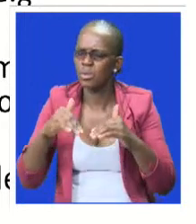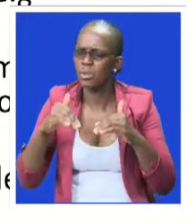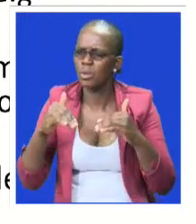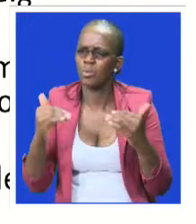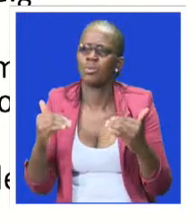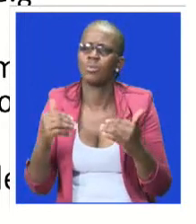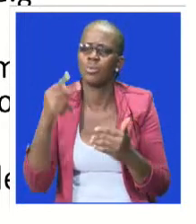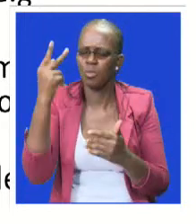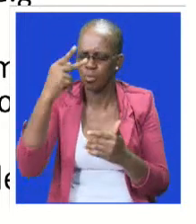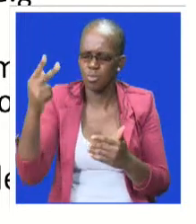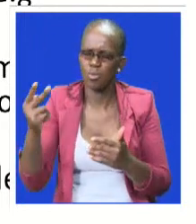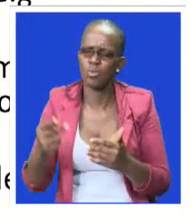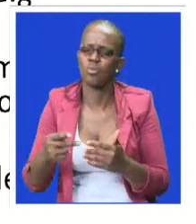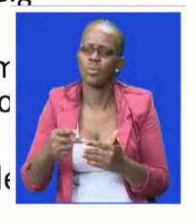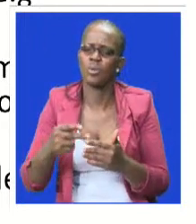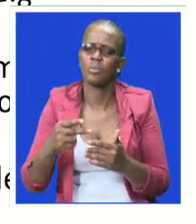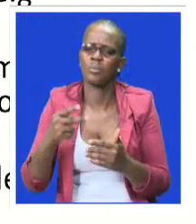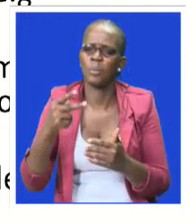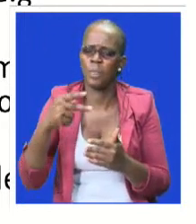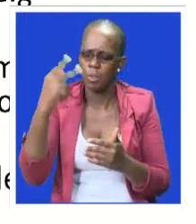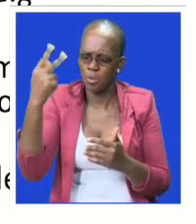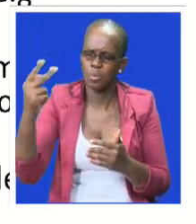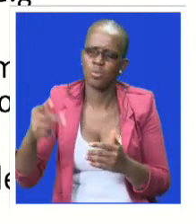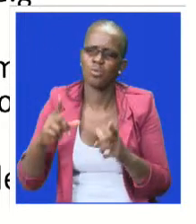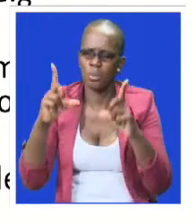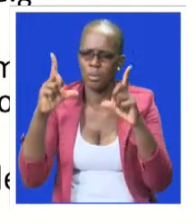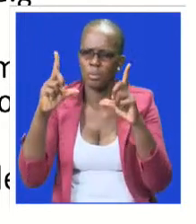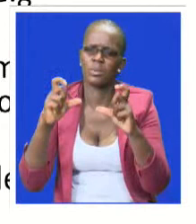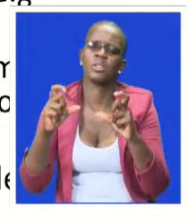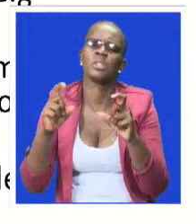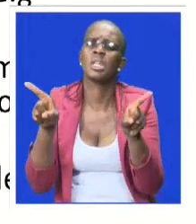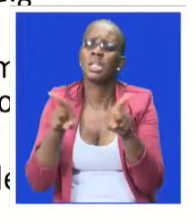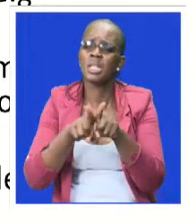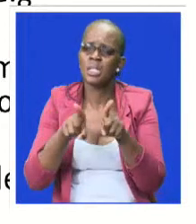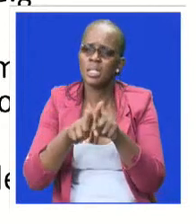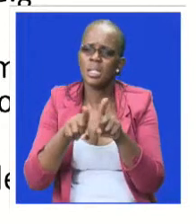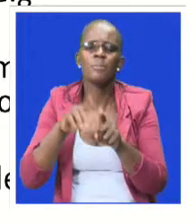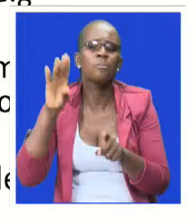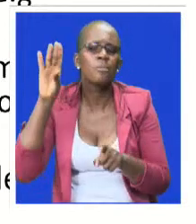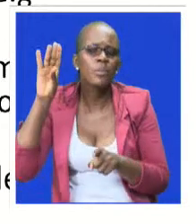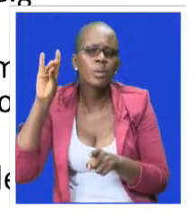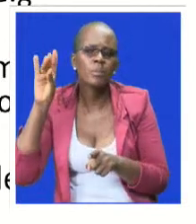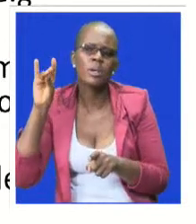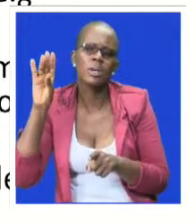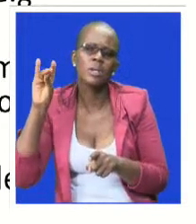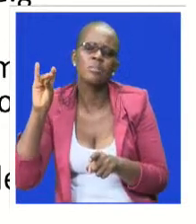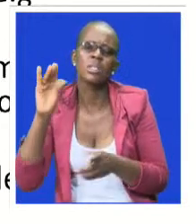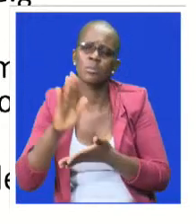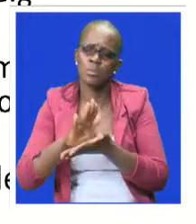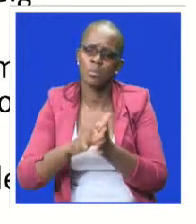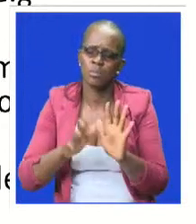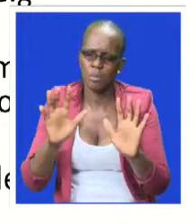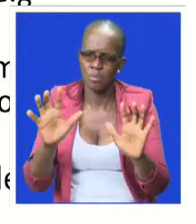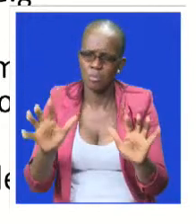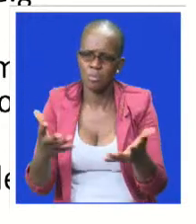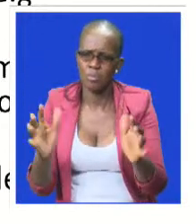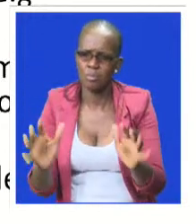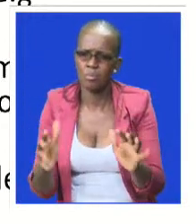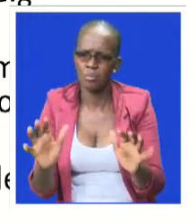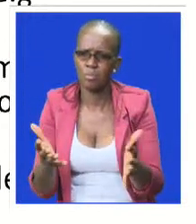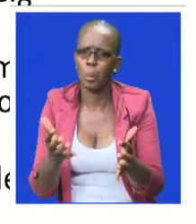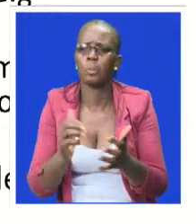the animals that they have hunted. So a clan is a group of